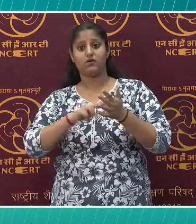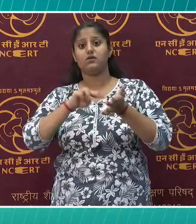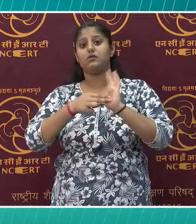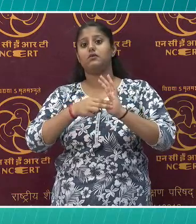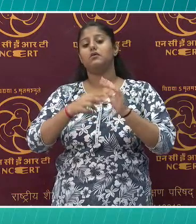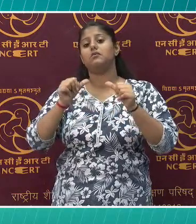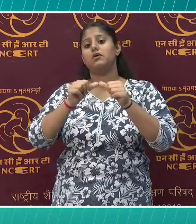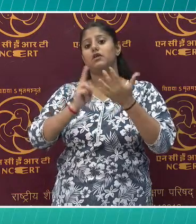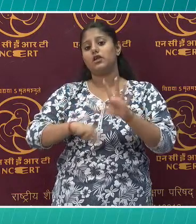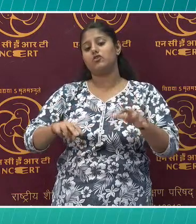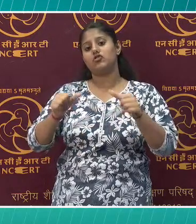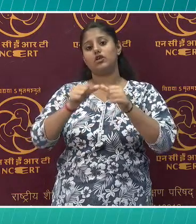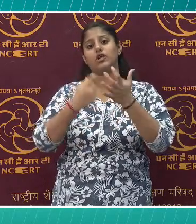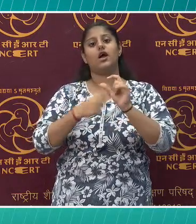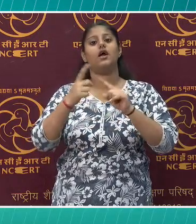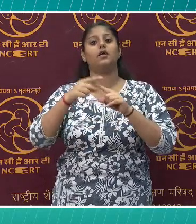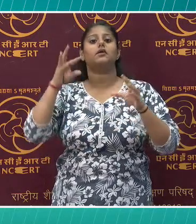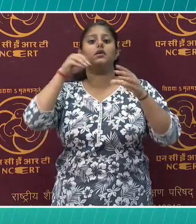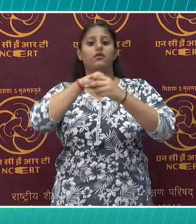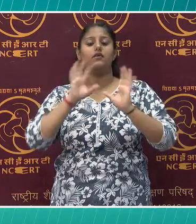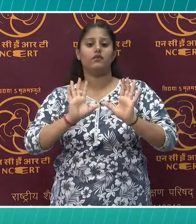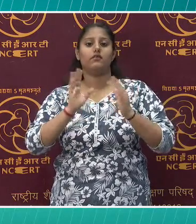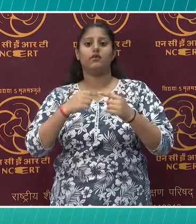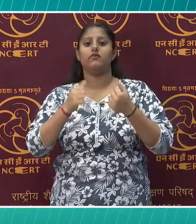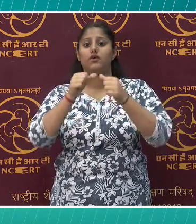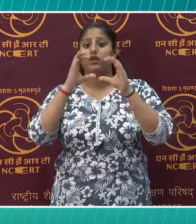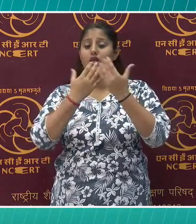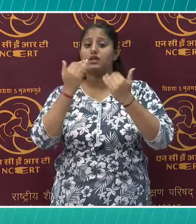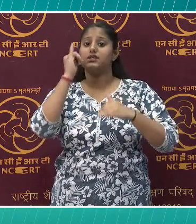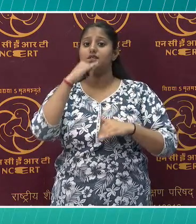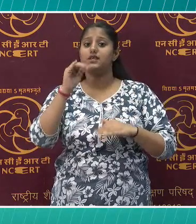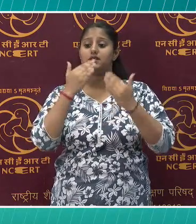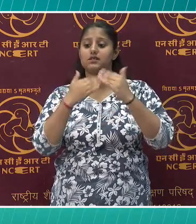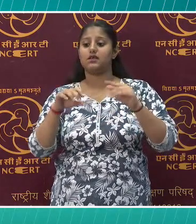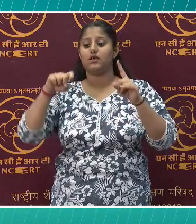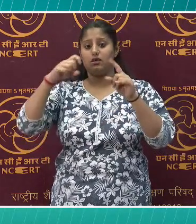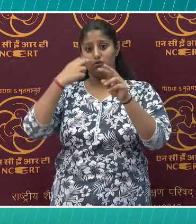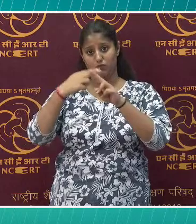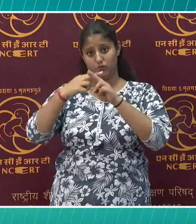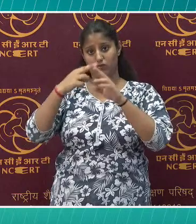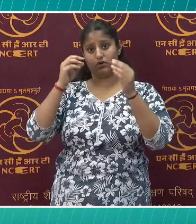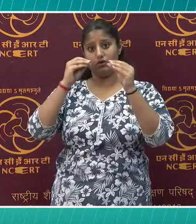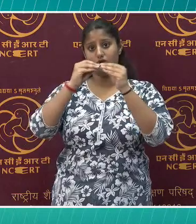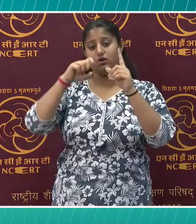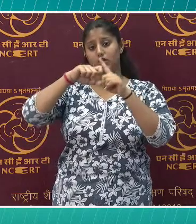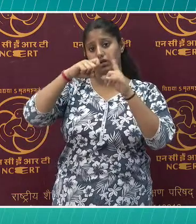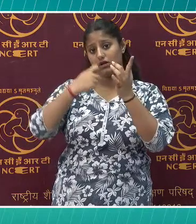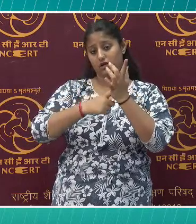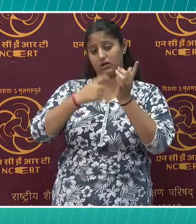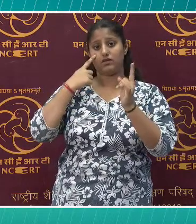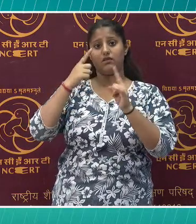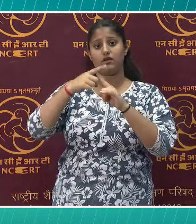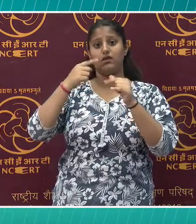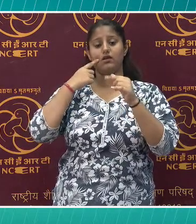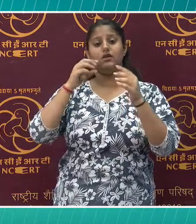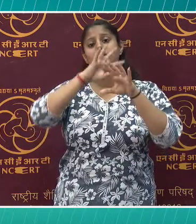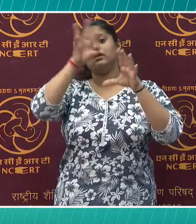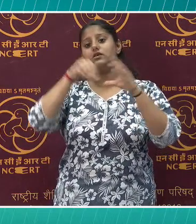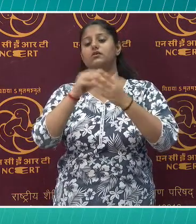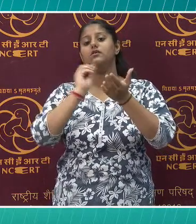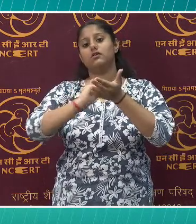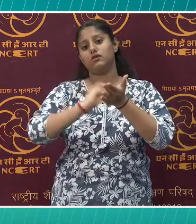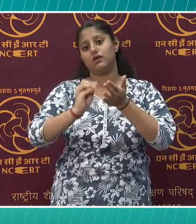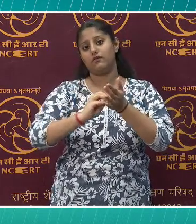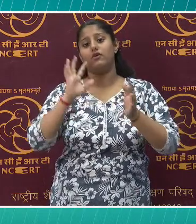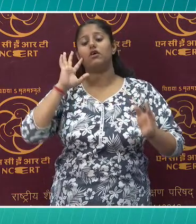art education. Right. And class 6, Kriti talks about all these things. But the most important part is,